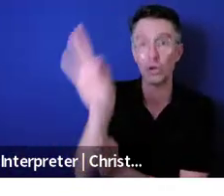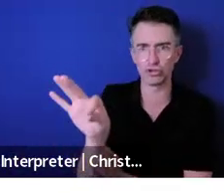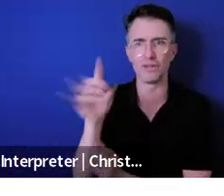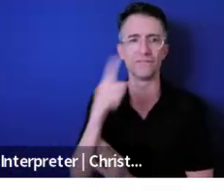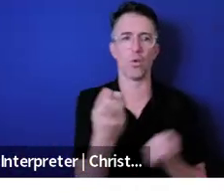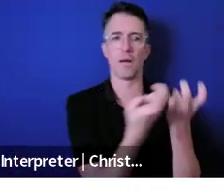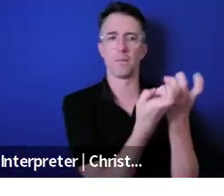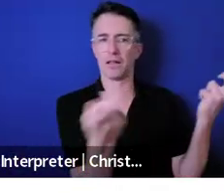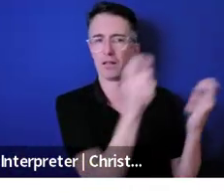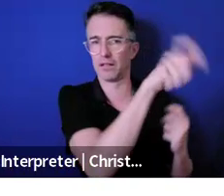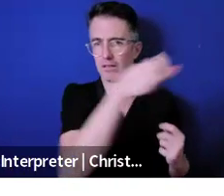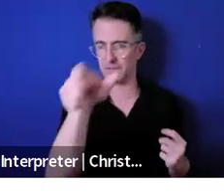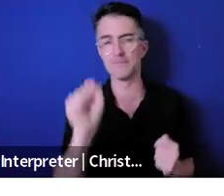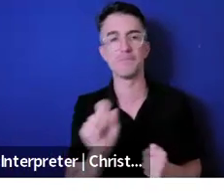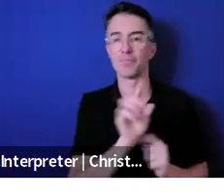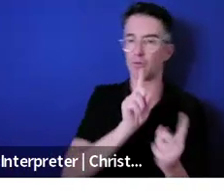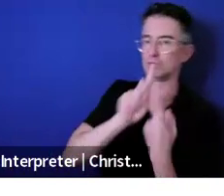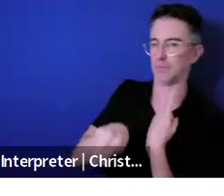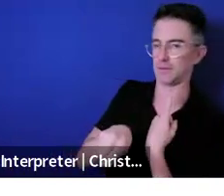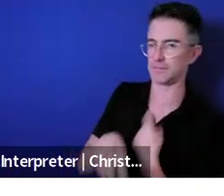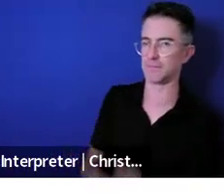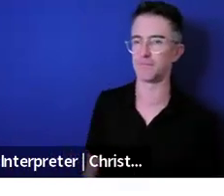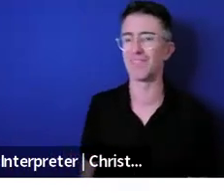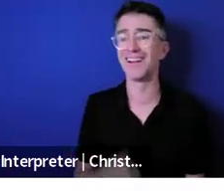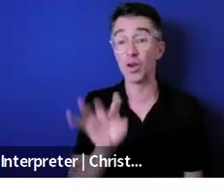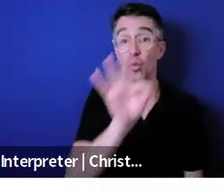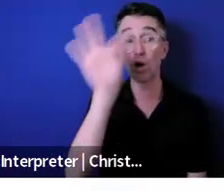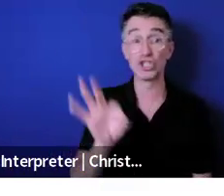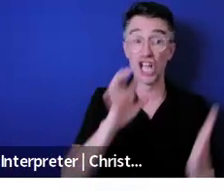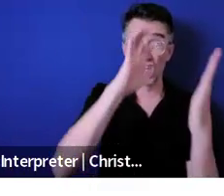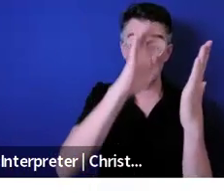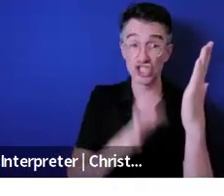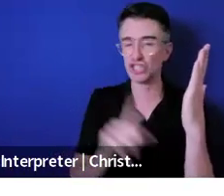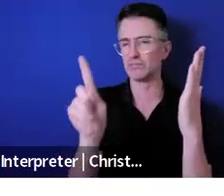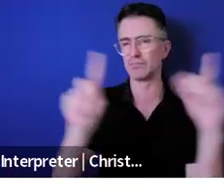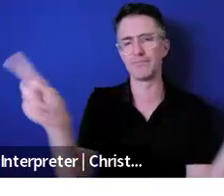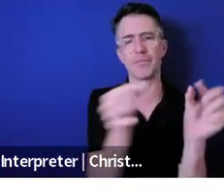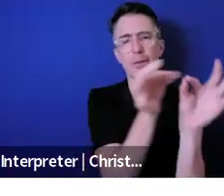your questions. And also, if you are directing your question to specific speakers,